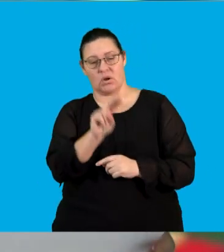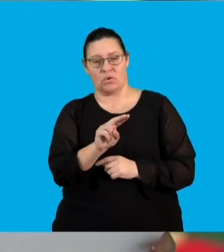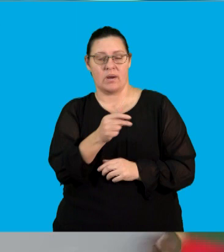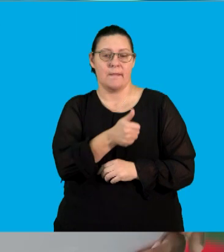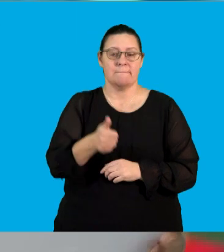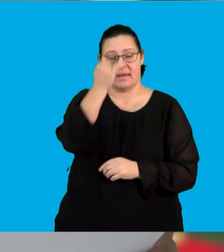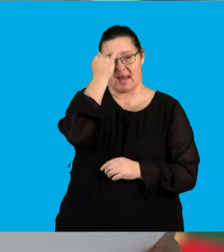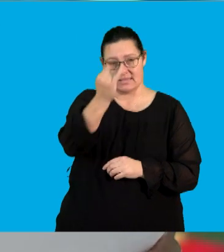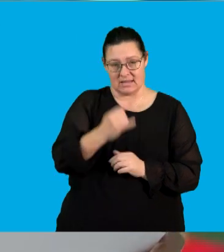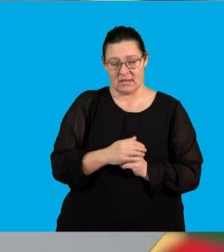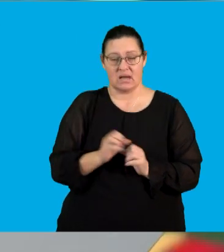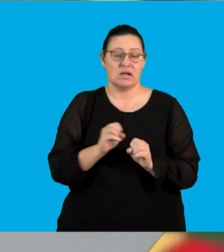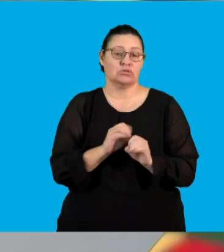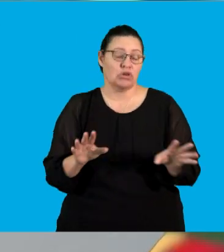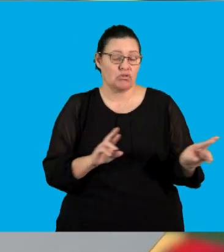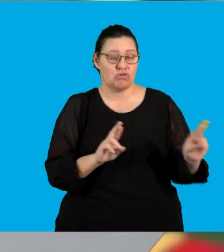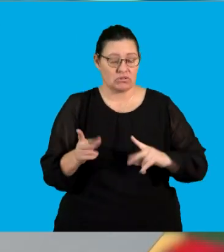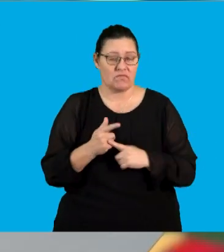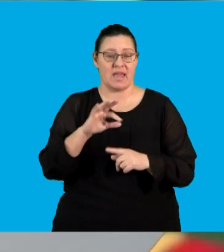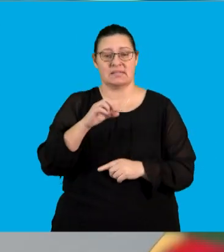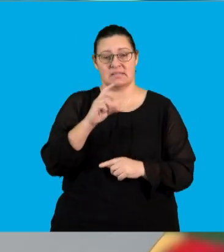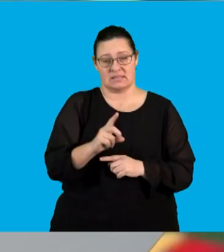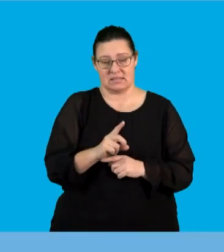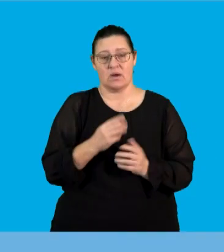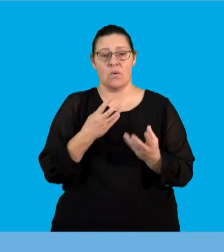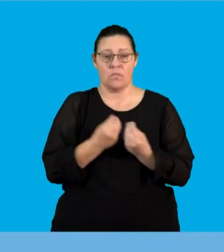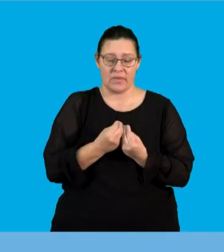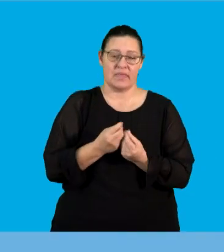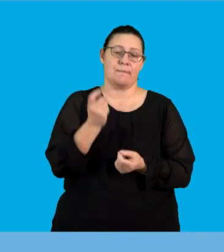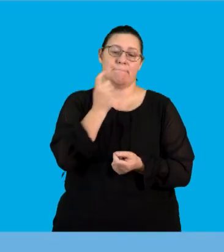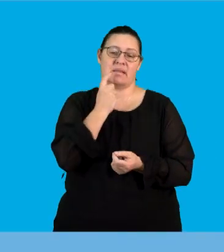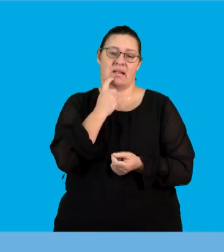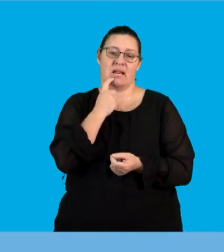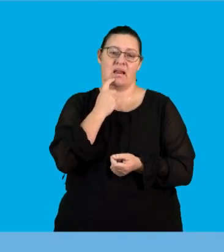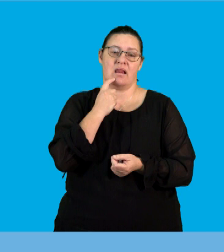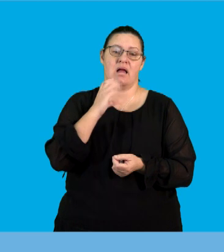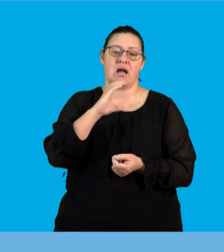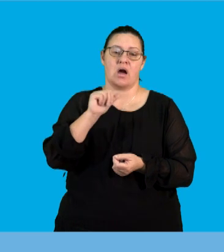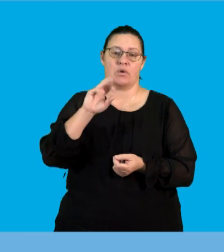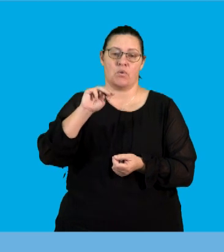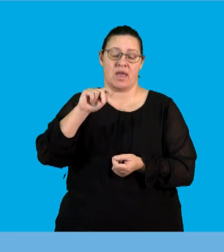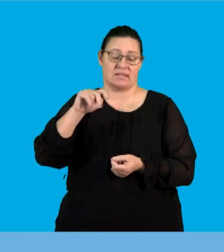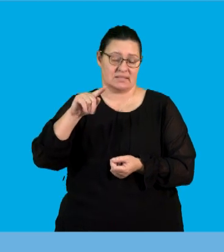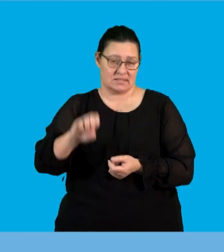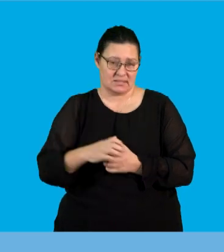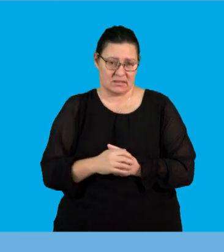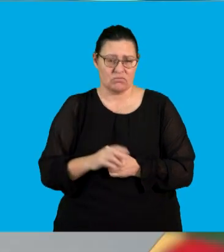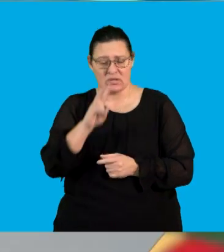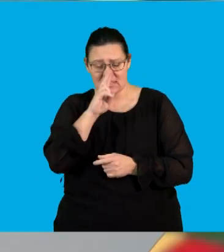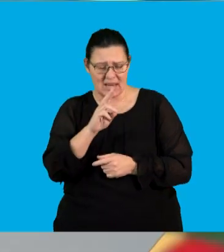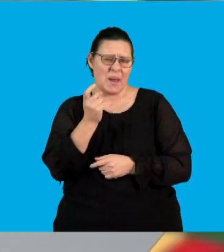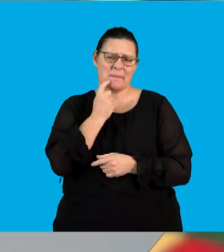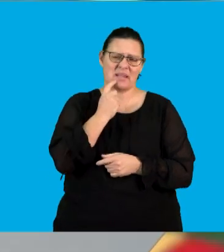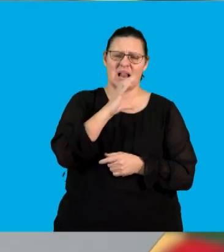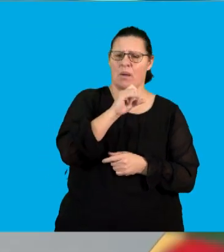looking at the main idea, which was the general reaction of an acid with a metal carbonate. And within that, we looked at what metal